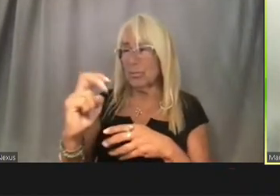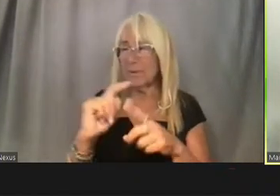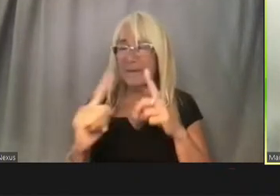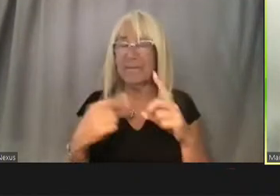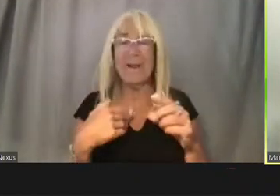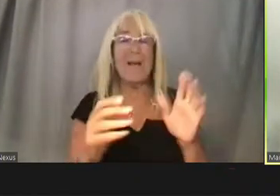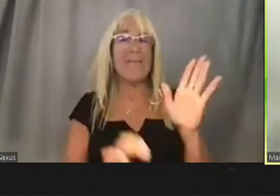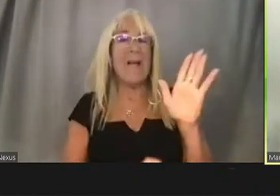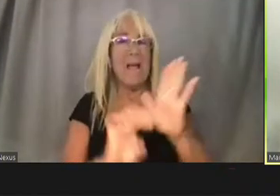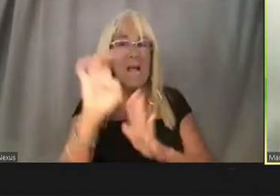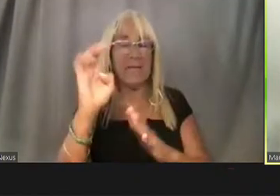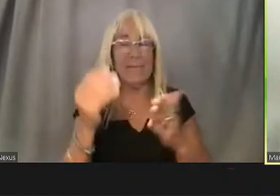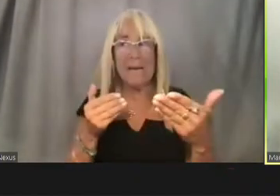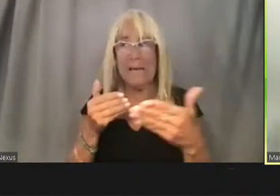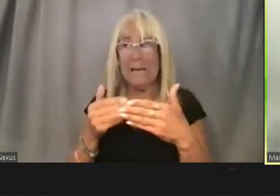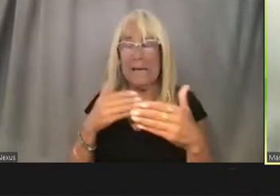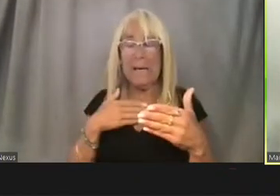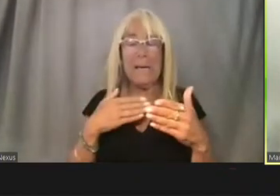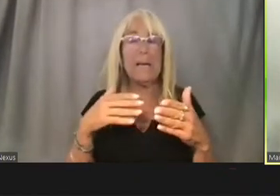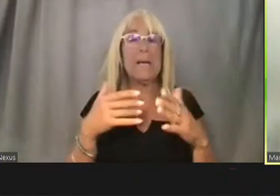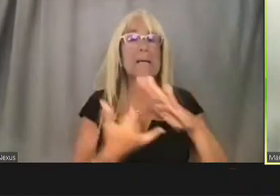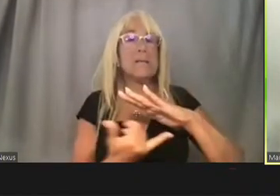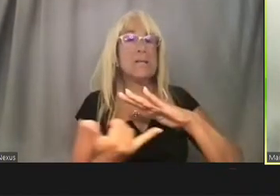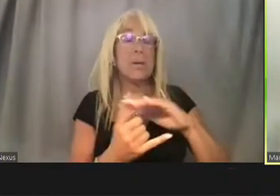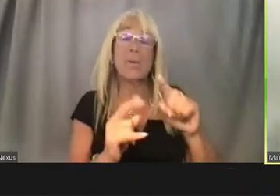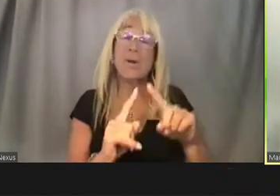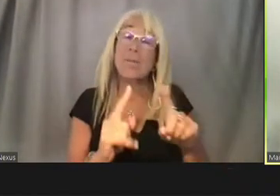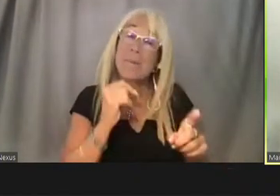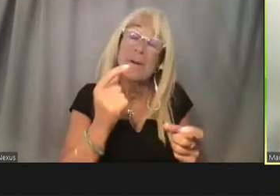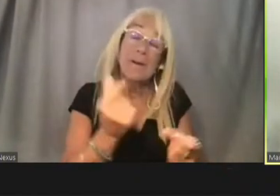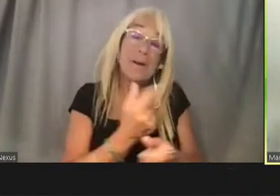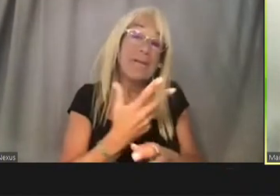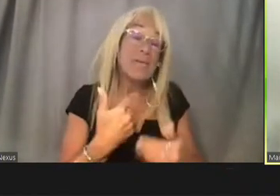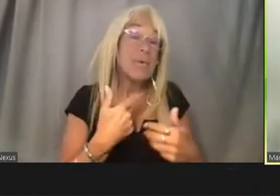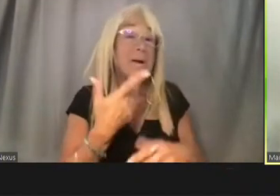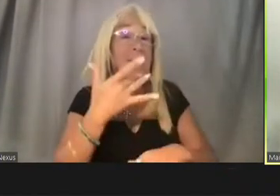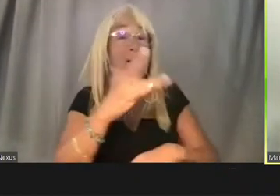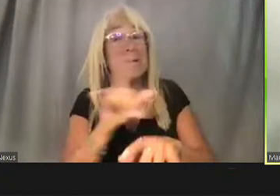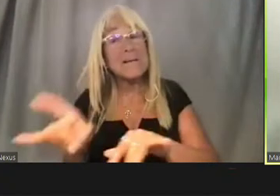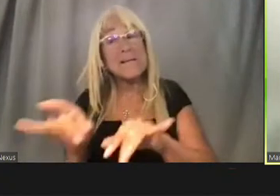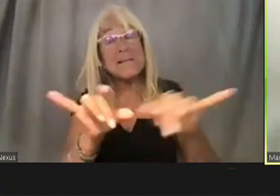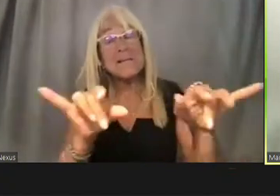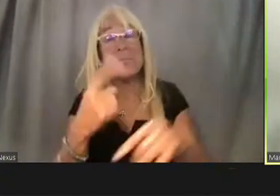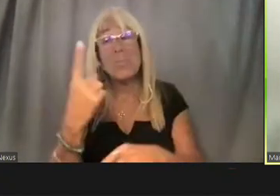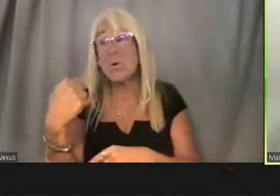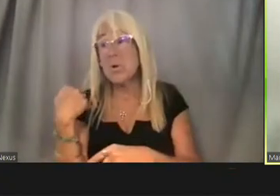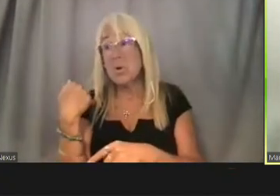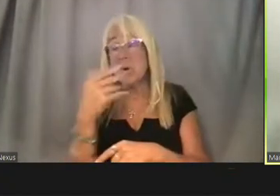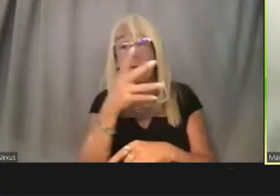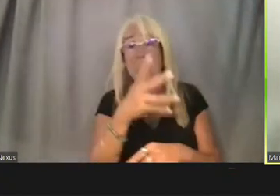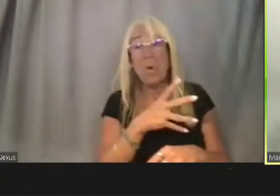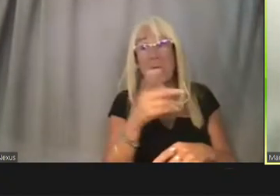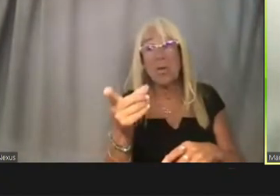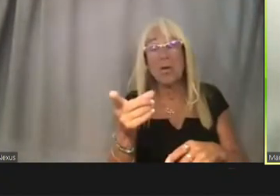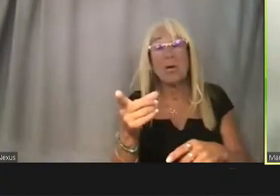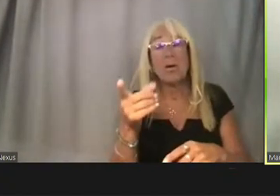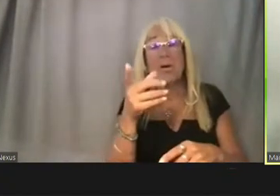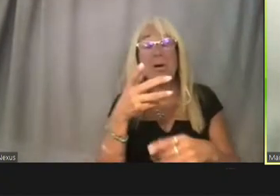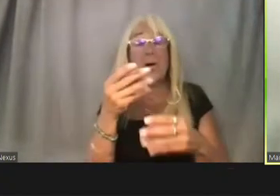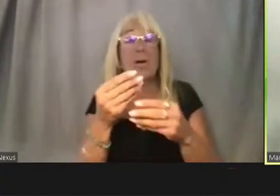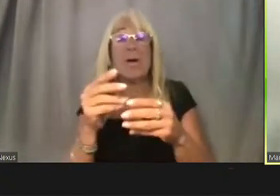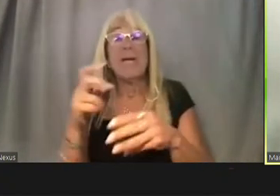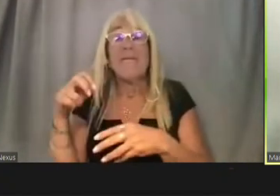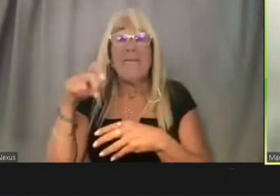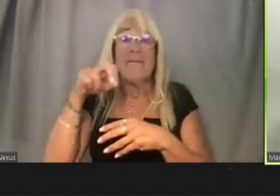elevator in my nearest subway station but not everyone is as lucky around the city a few years ago a young mother tragically lost her life falling down the subway